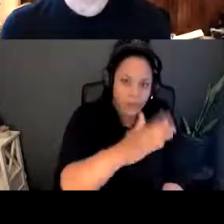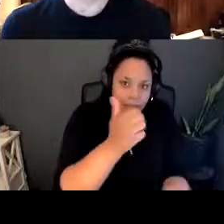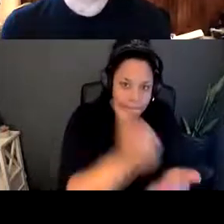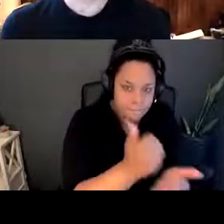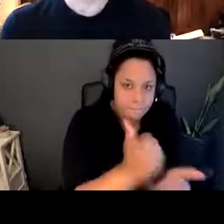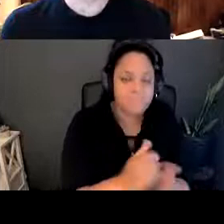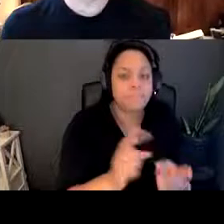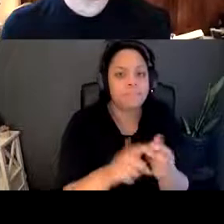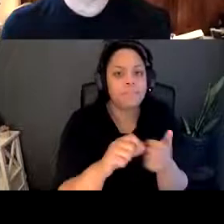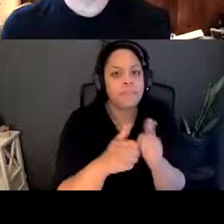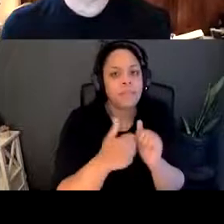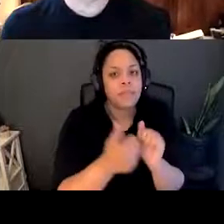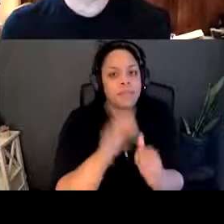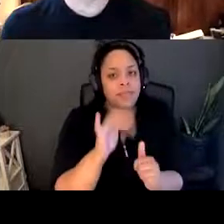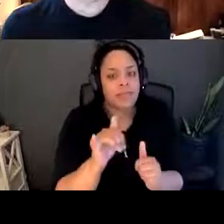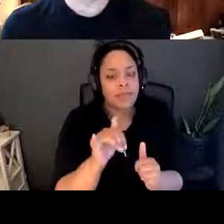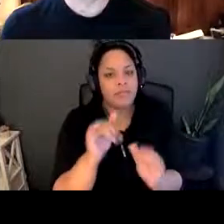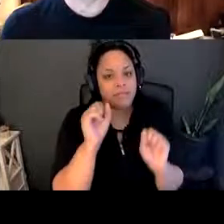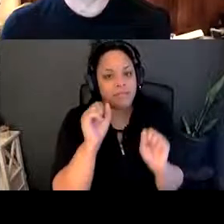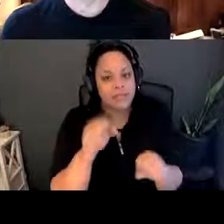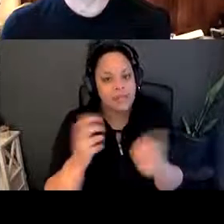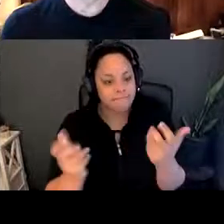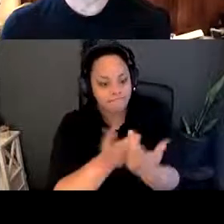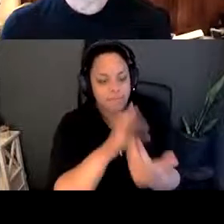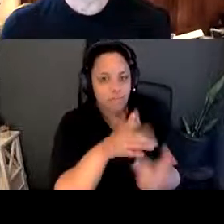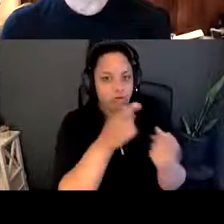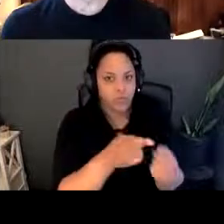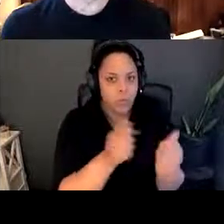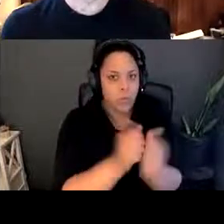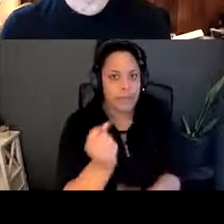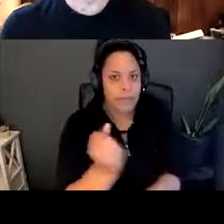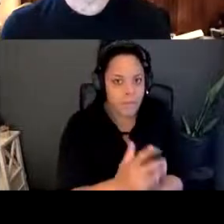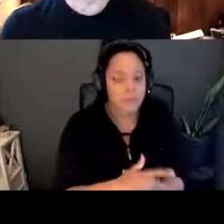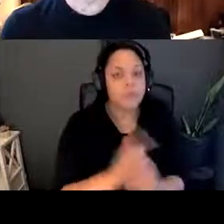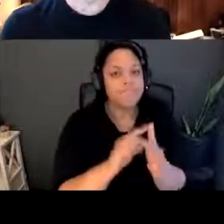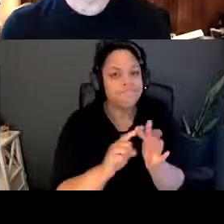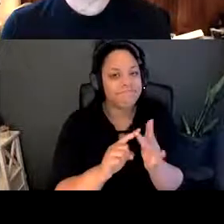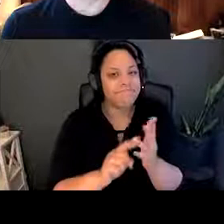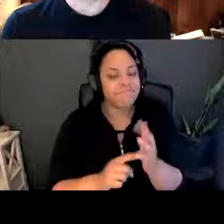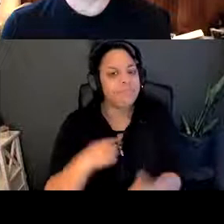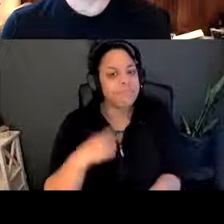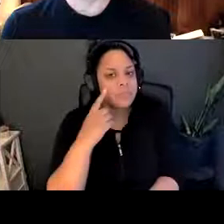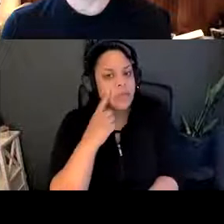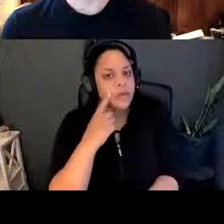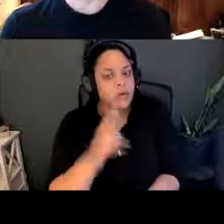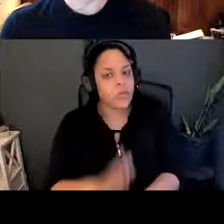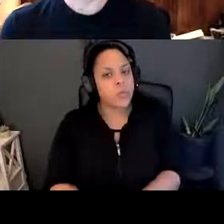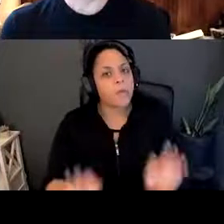it generalizes to their gambling problem and struggles. Those are all things that I think are incredibly